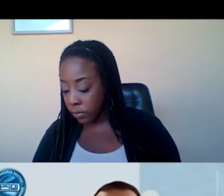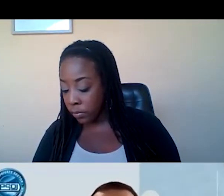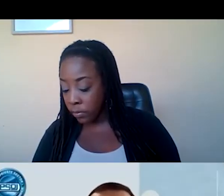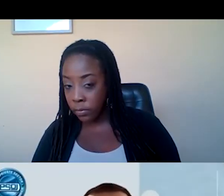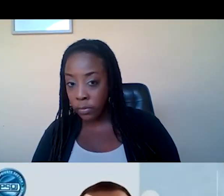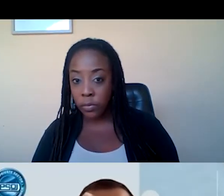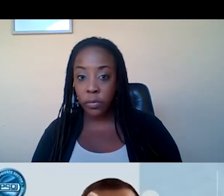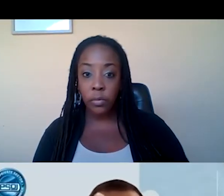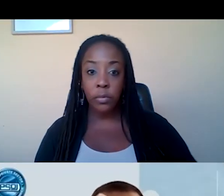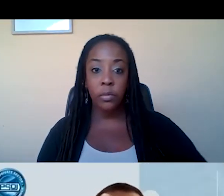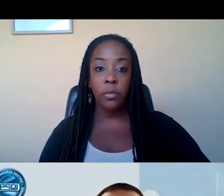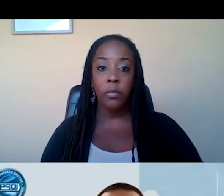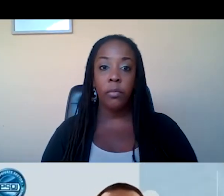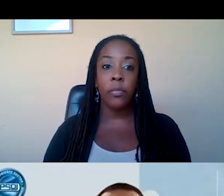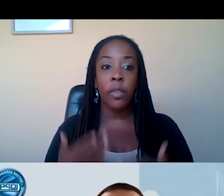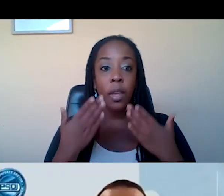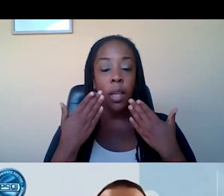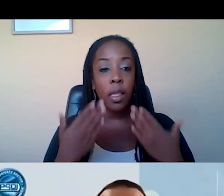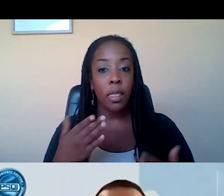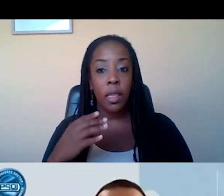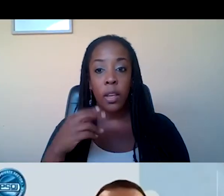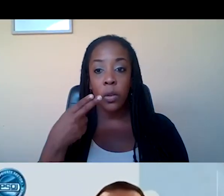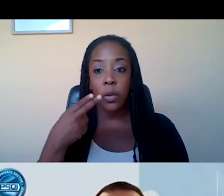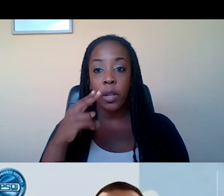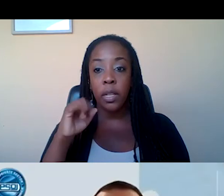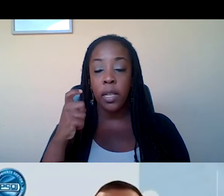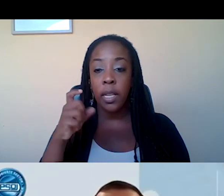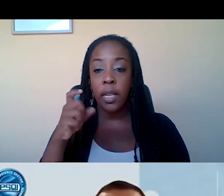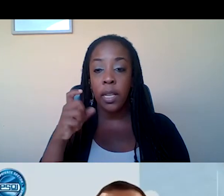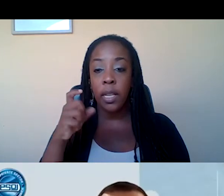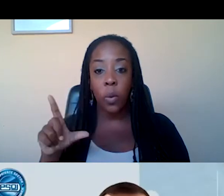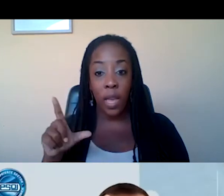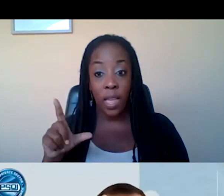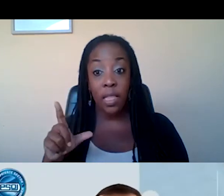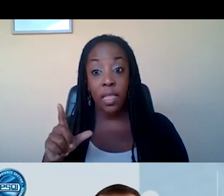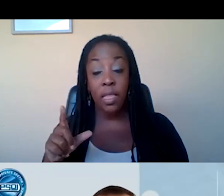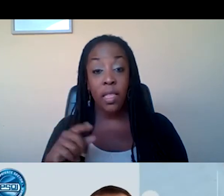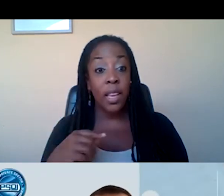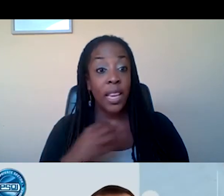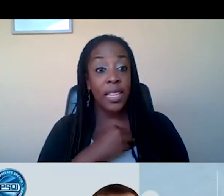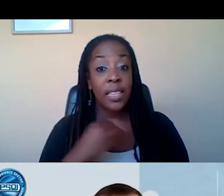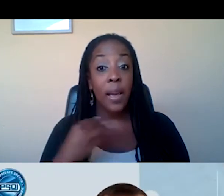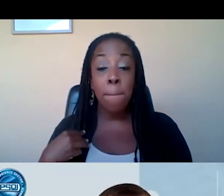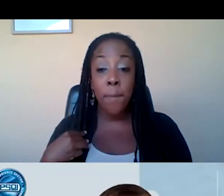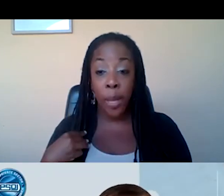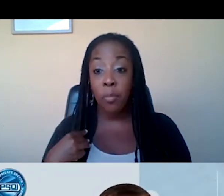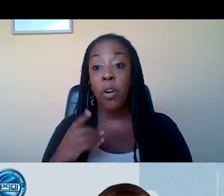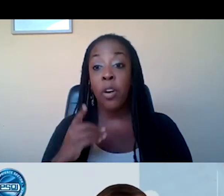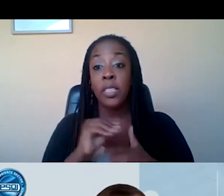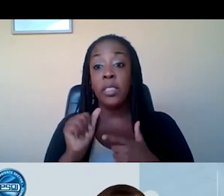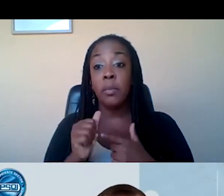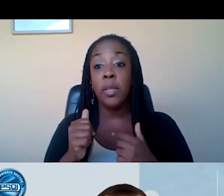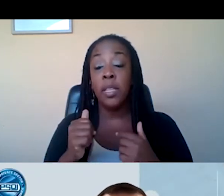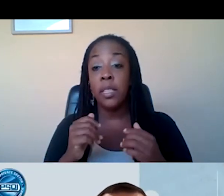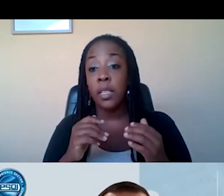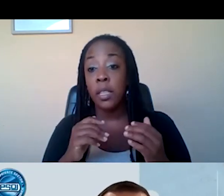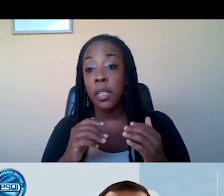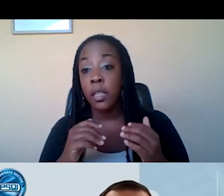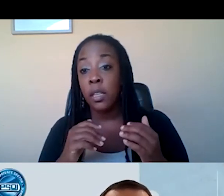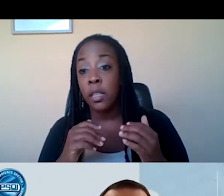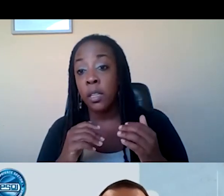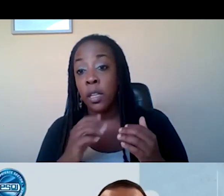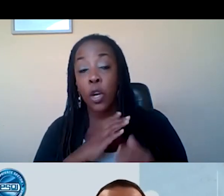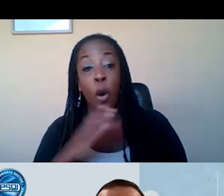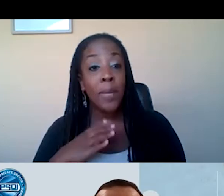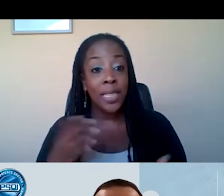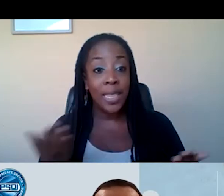much, Hickswell. Hickswell is a member of the Disabilities Committee here at the PSOJ, and I can guarantee you,